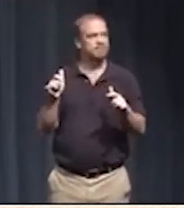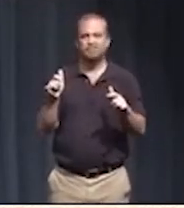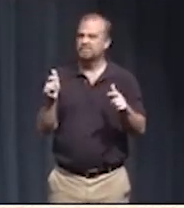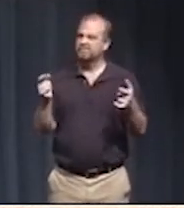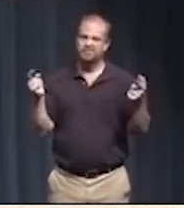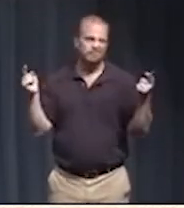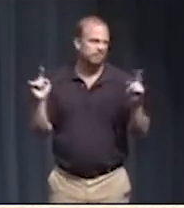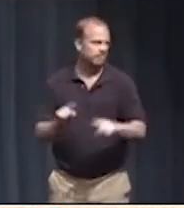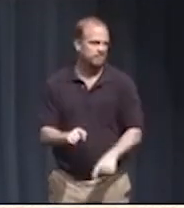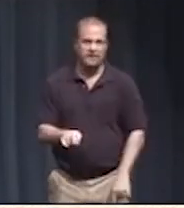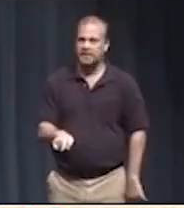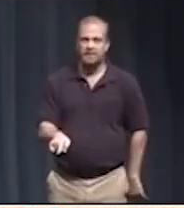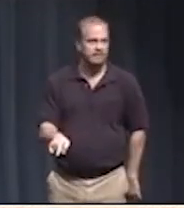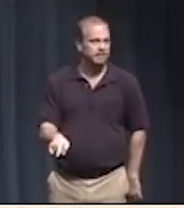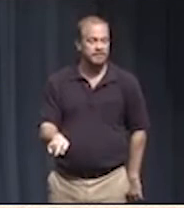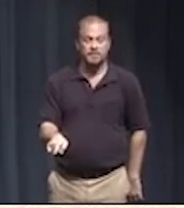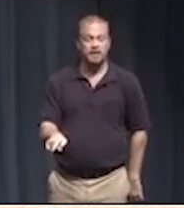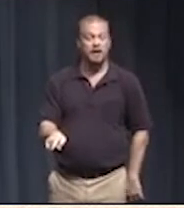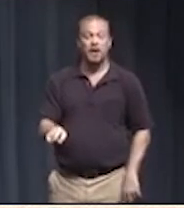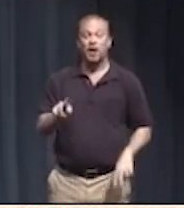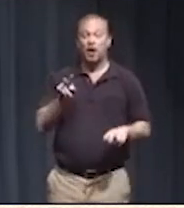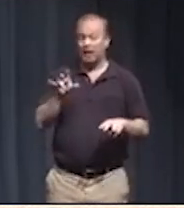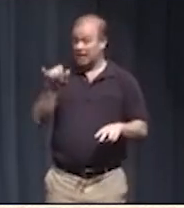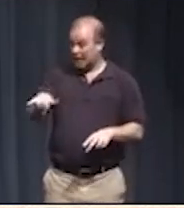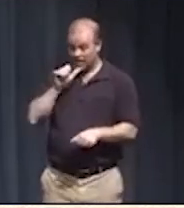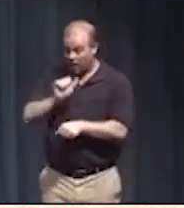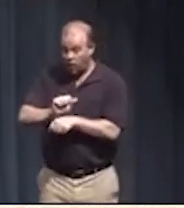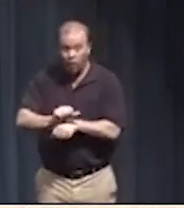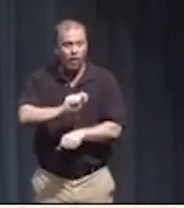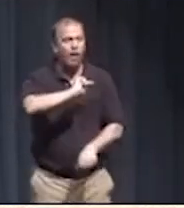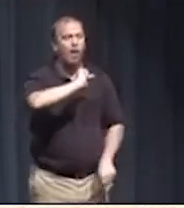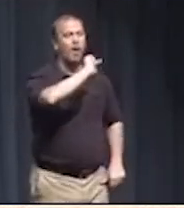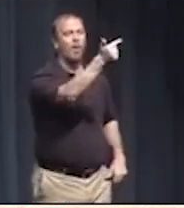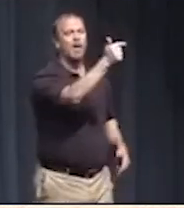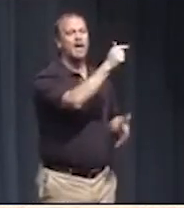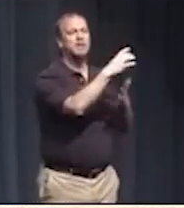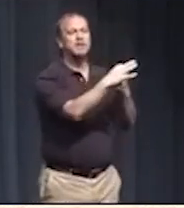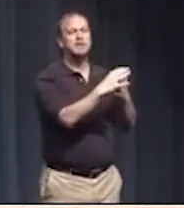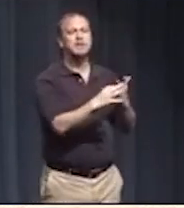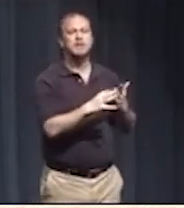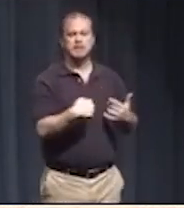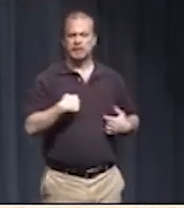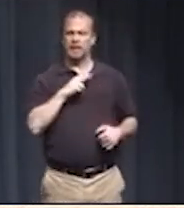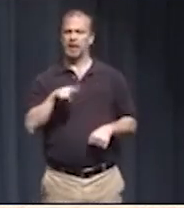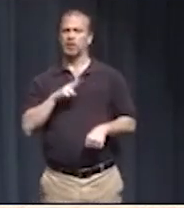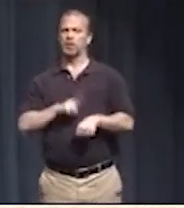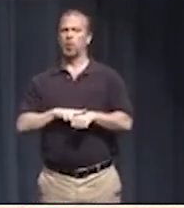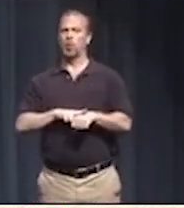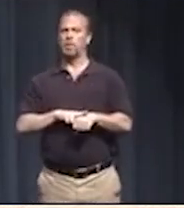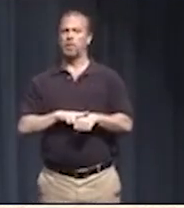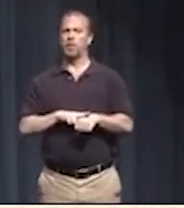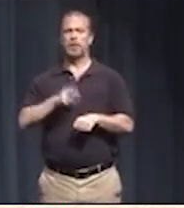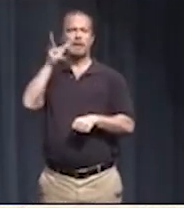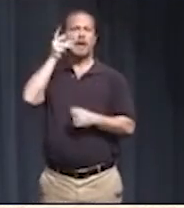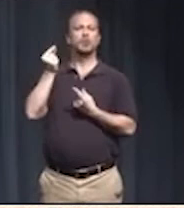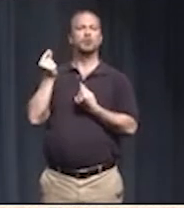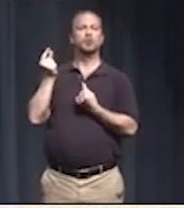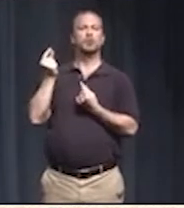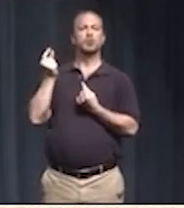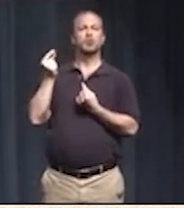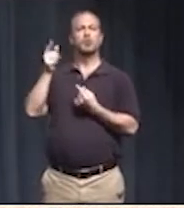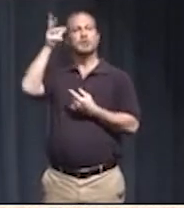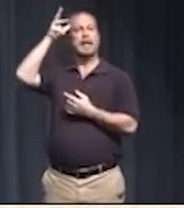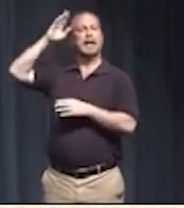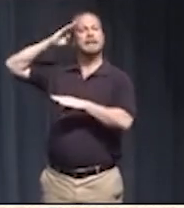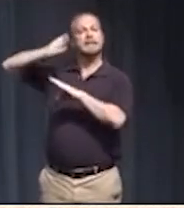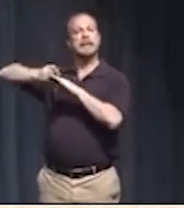it's really hard looking for alternatives to what they know as the norm of what dads and sons or